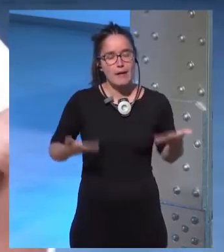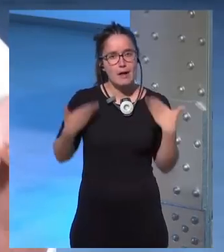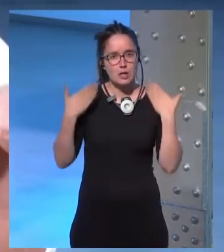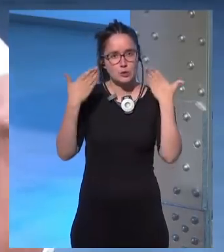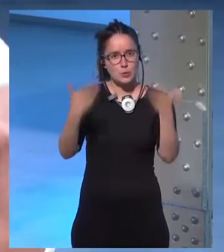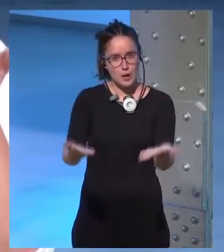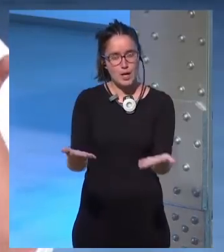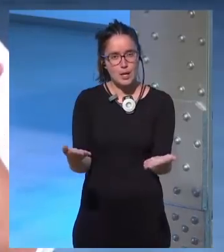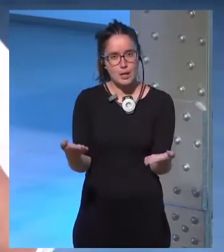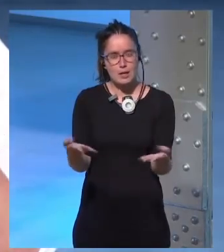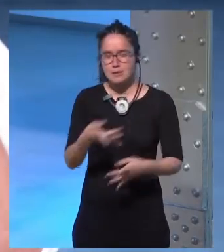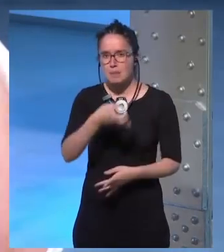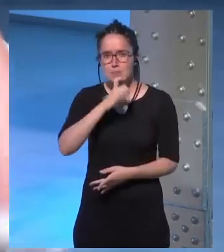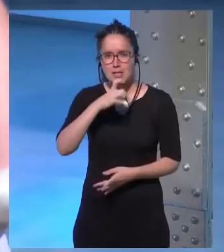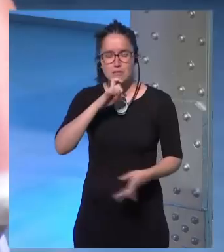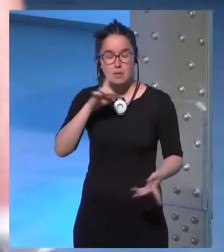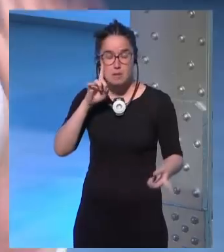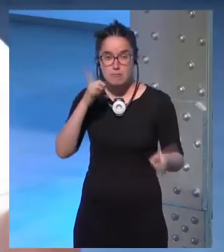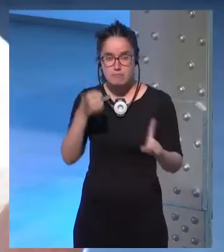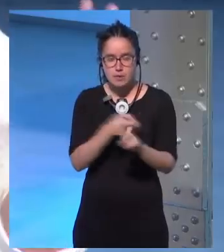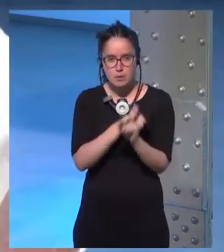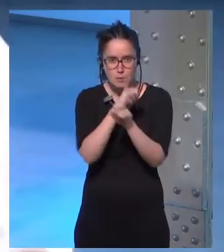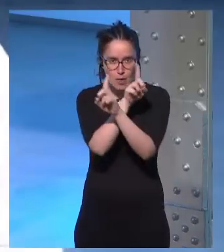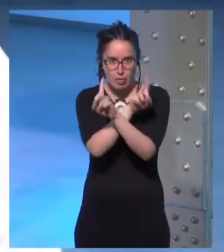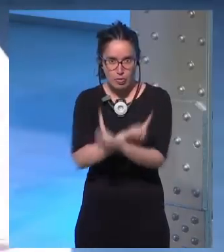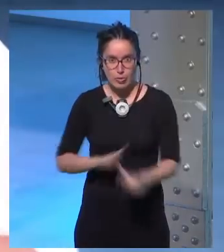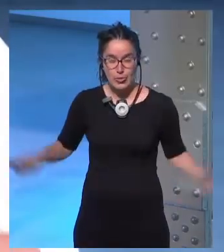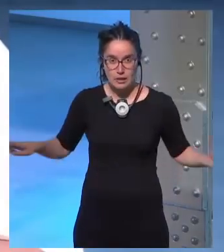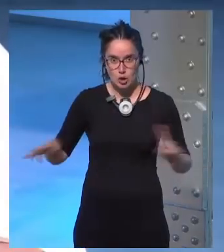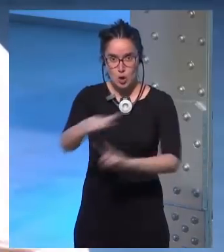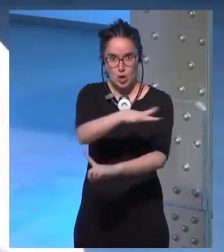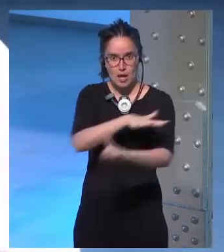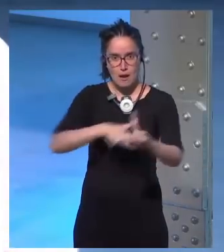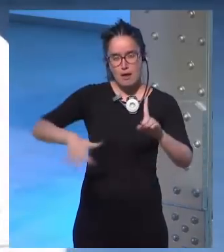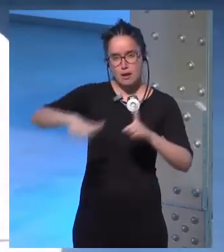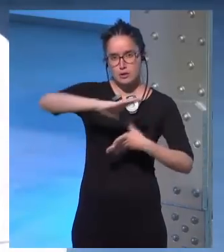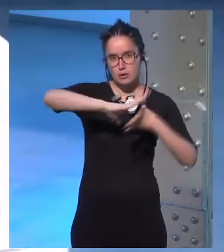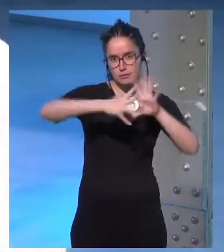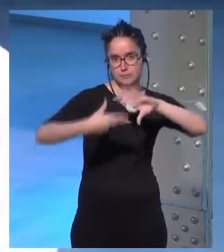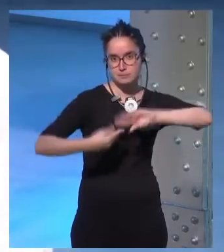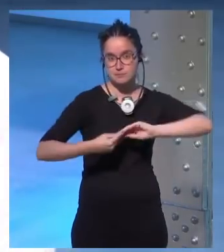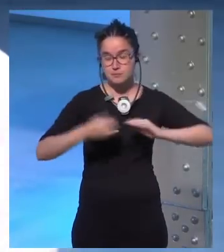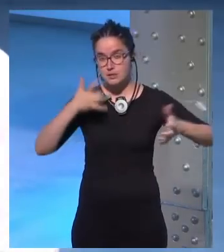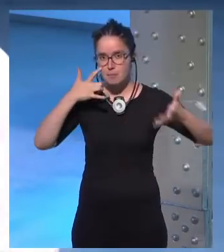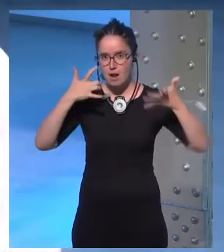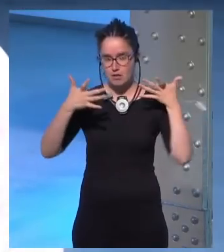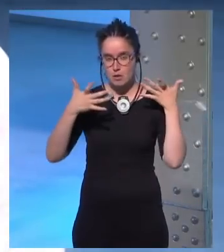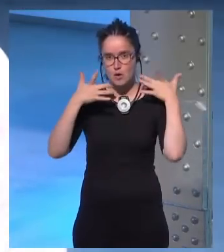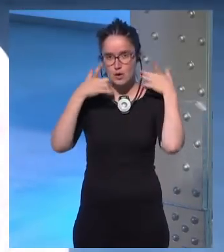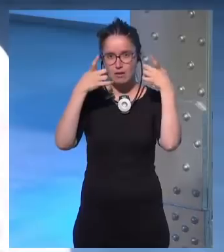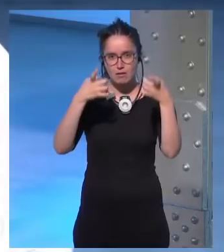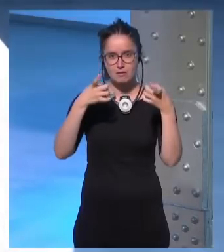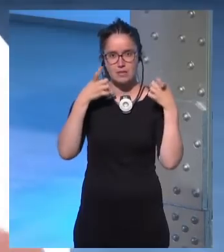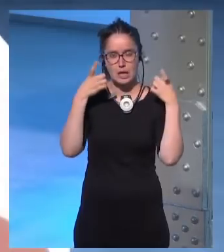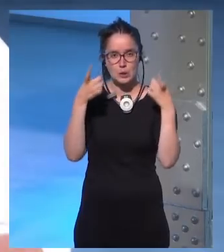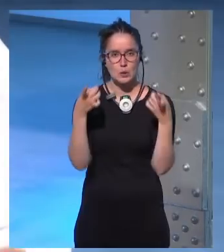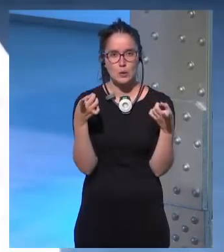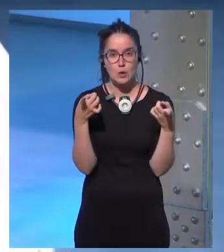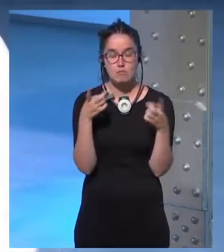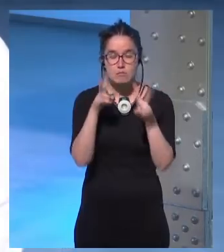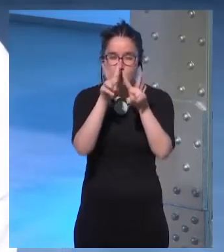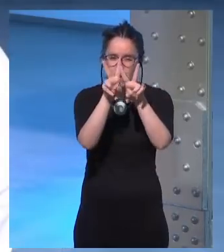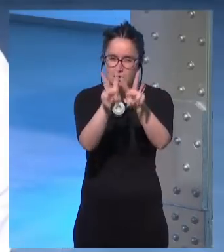look into those different technologies, and I do the research. I mean, again, I'm a historian by training. I have a master's in it, and I love